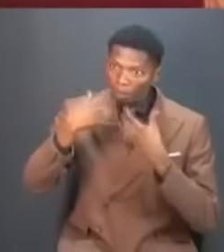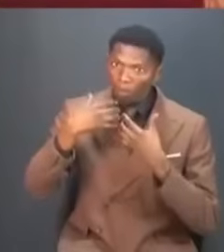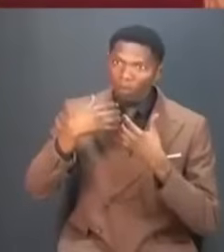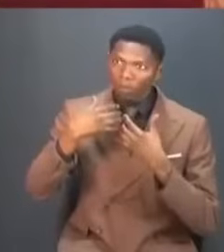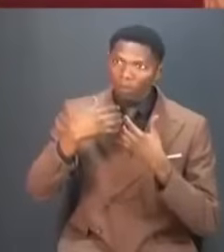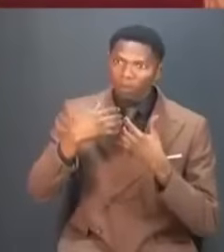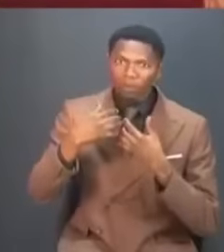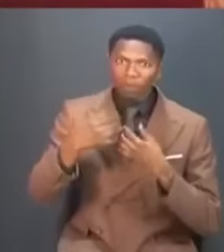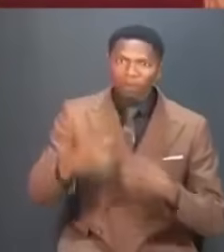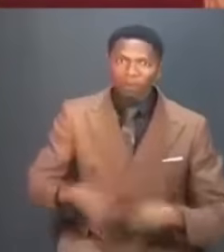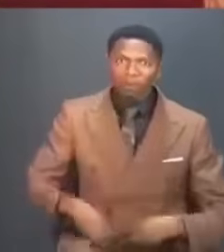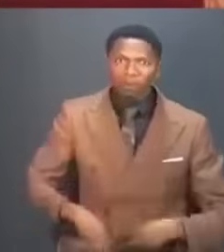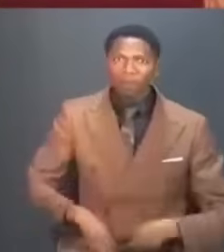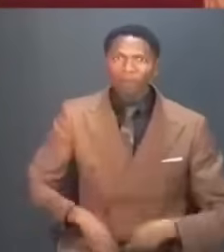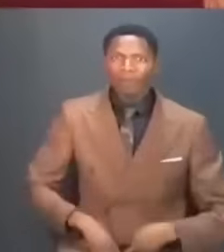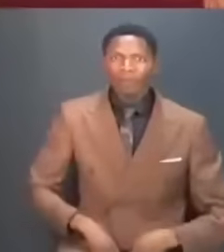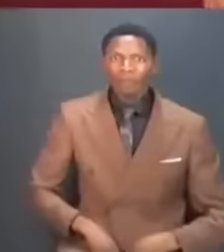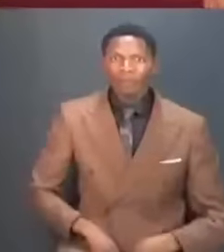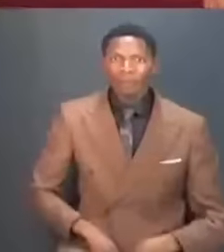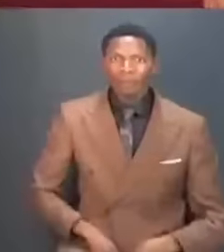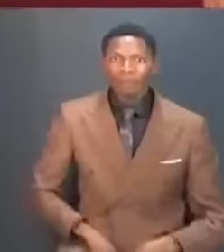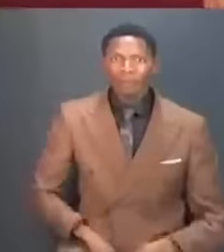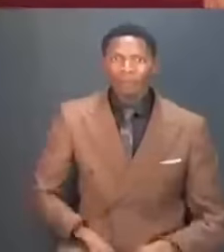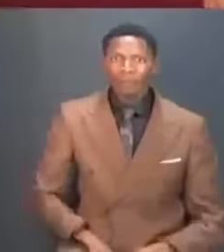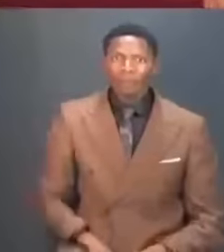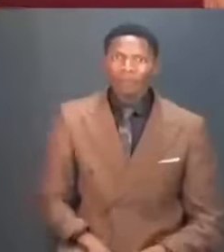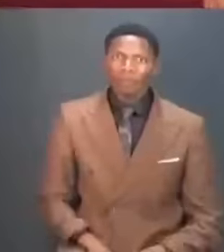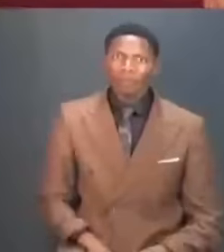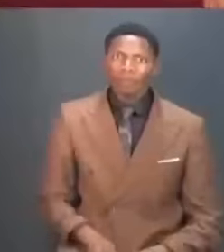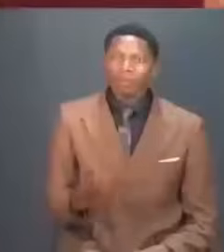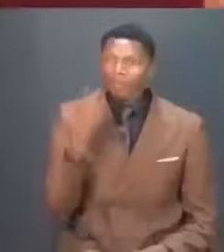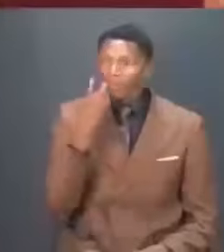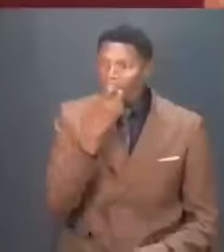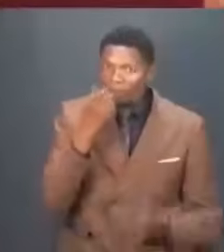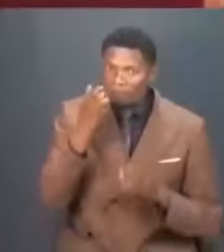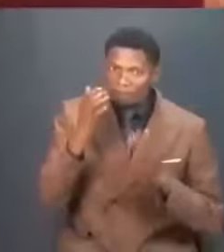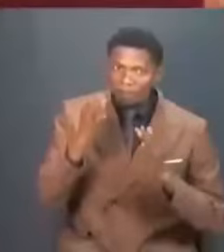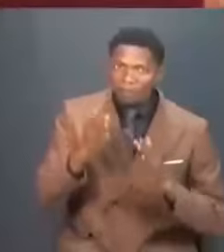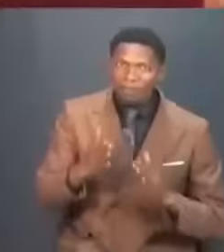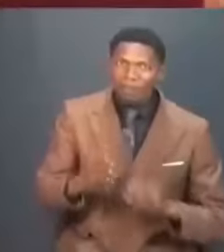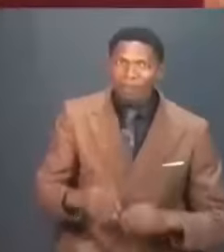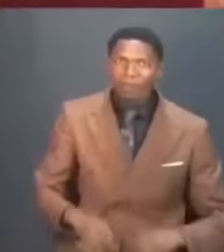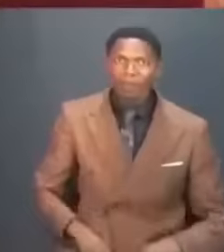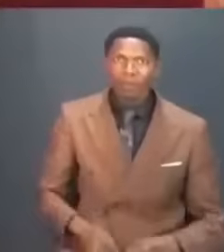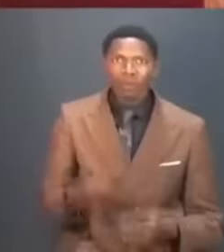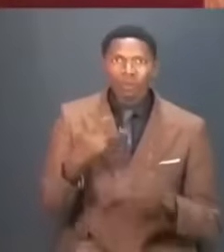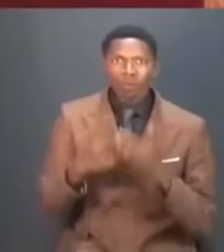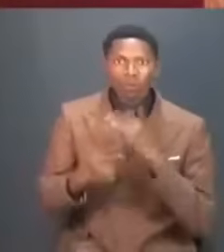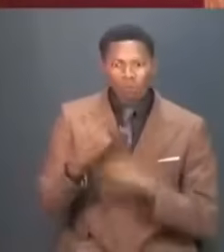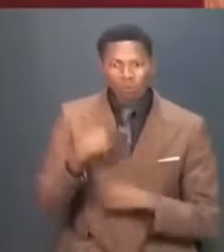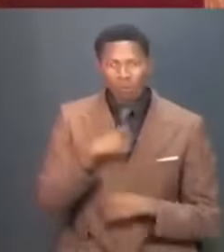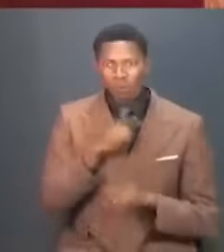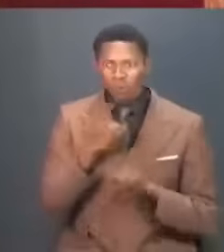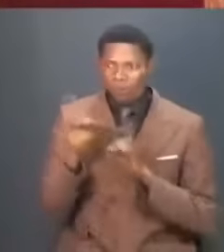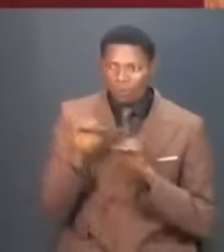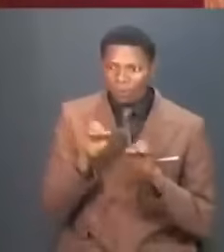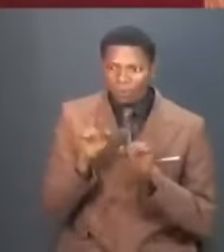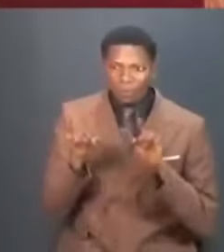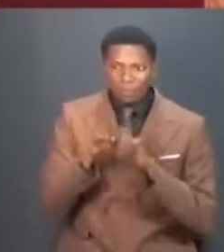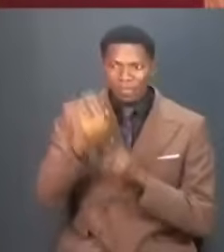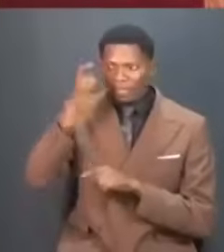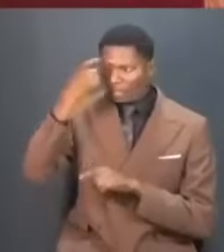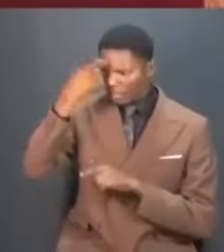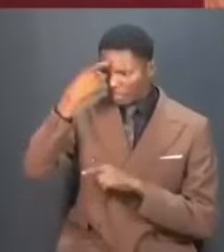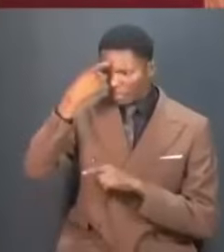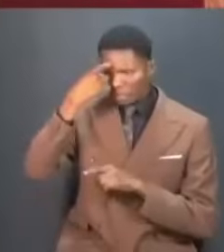Mr. Speaker, what we are doing as government